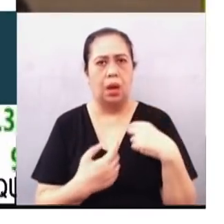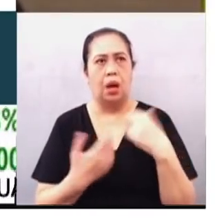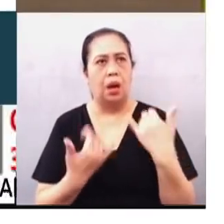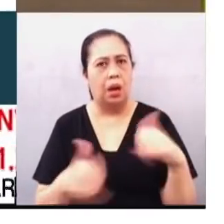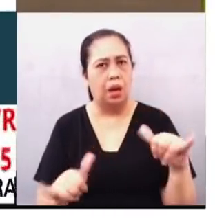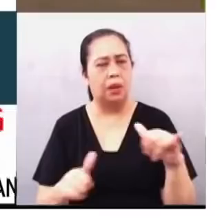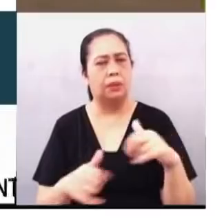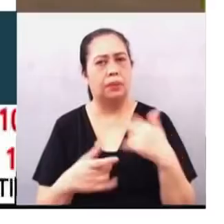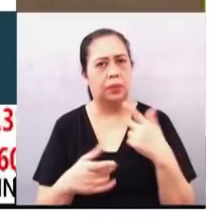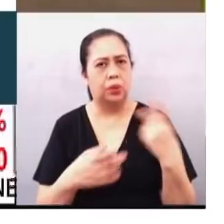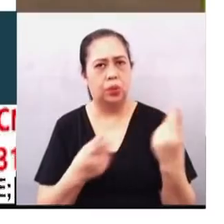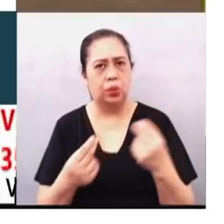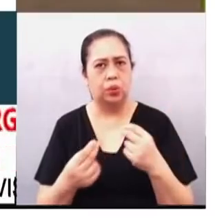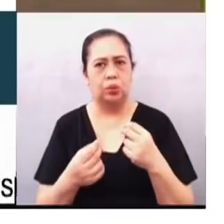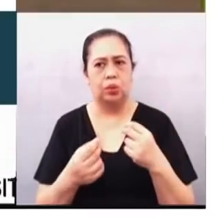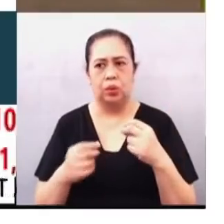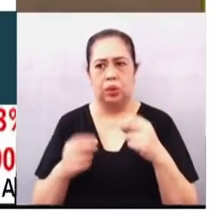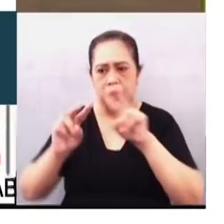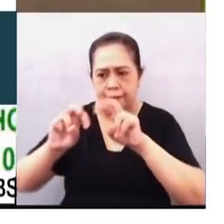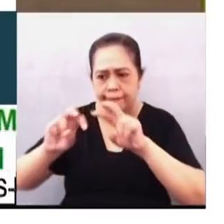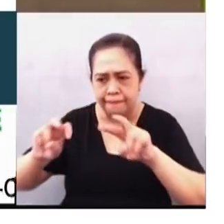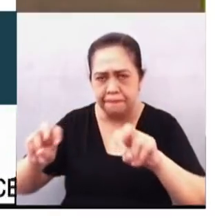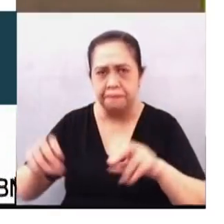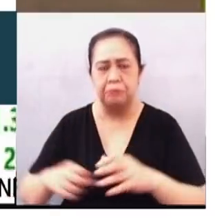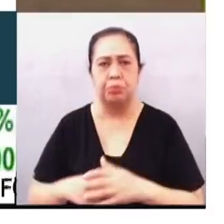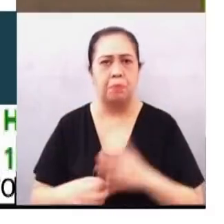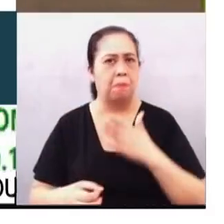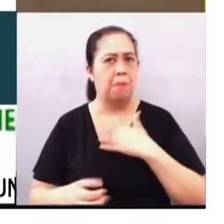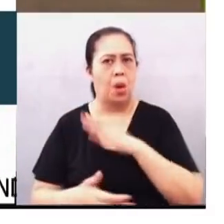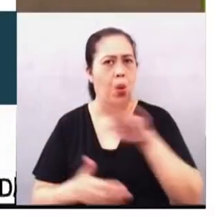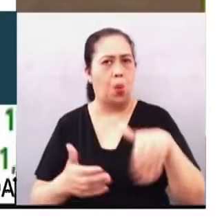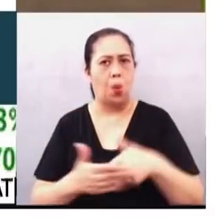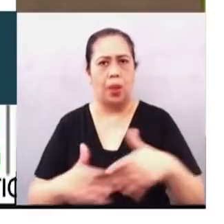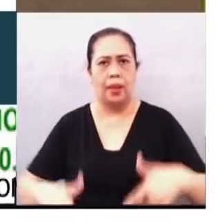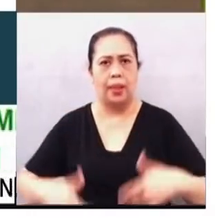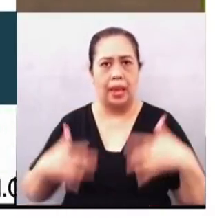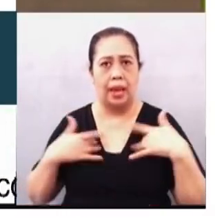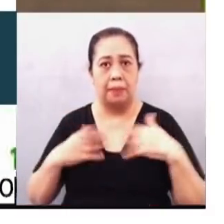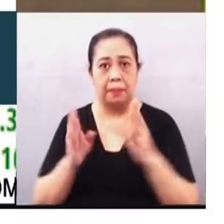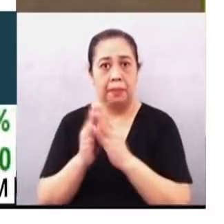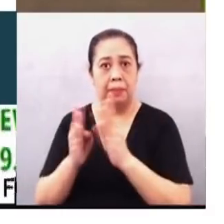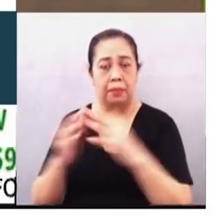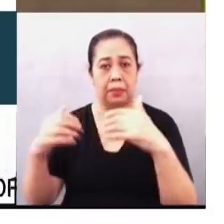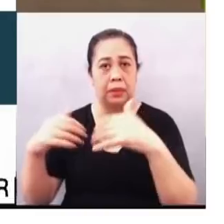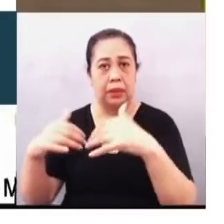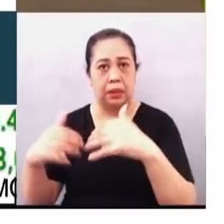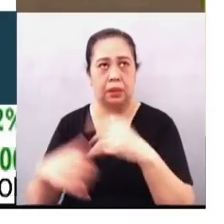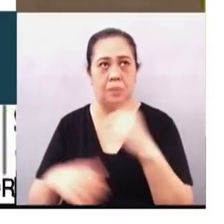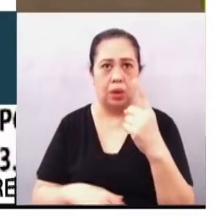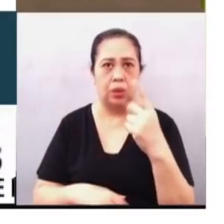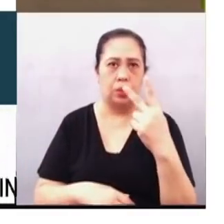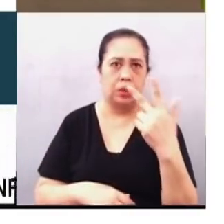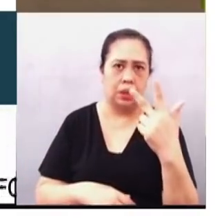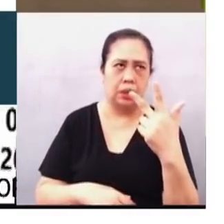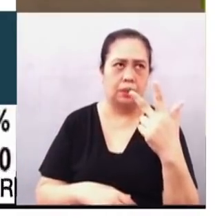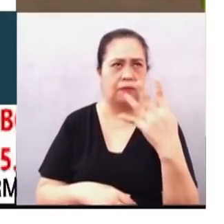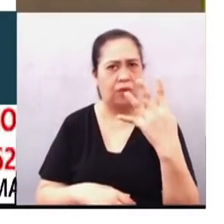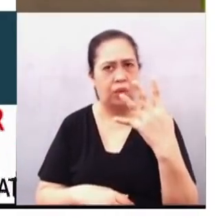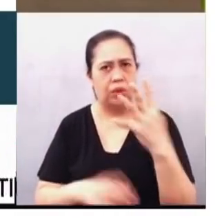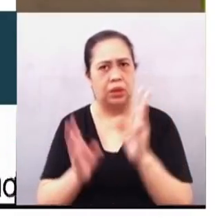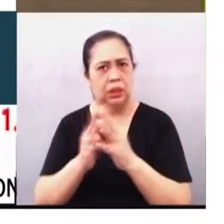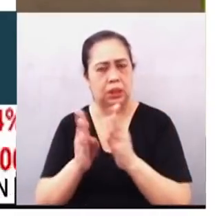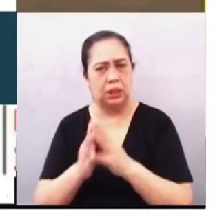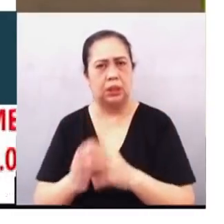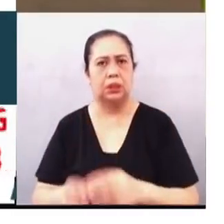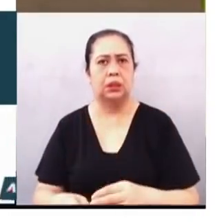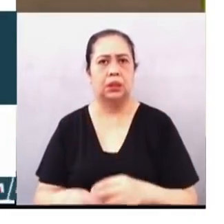I have done criminal investigations in my whole life. Kung mag-hearing ka dyan, isa, dalawa, tatlo, or apat na hearings